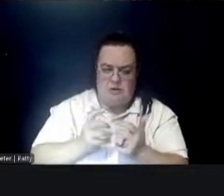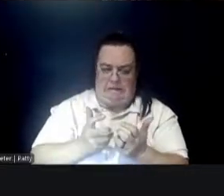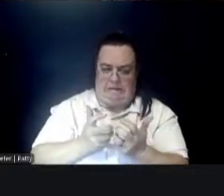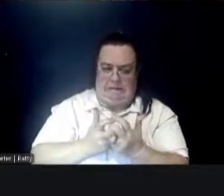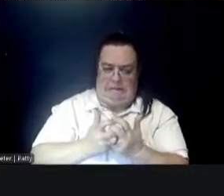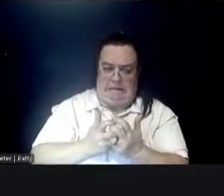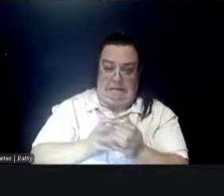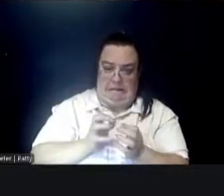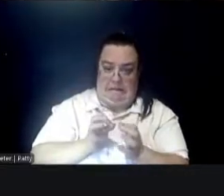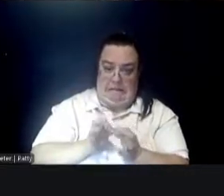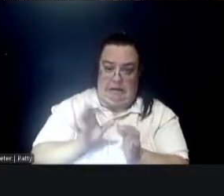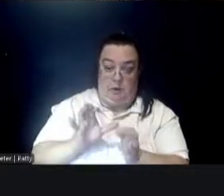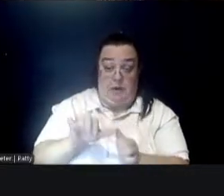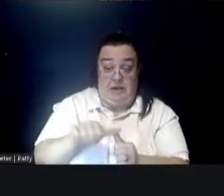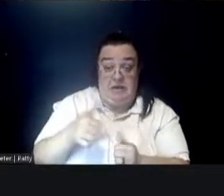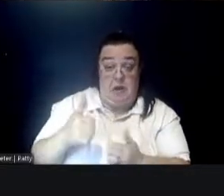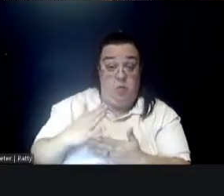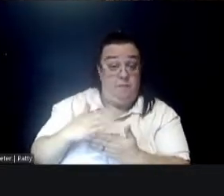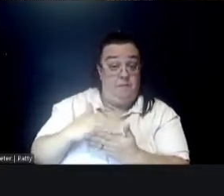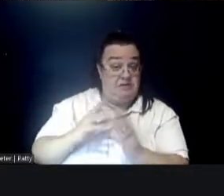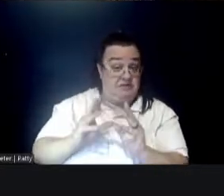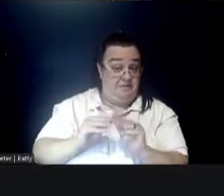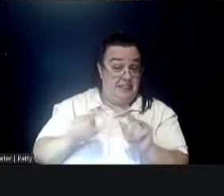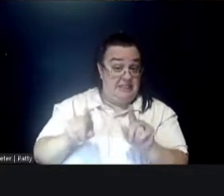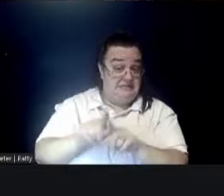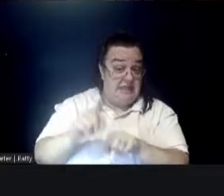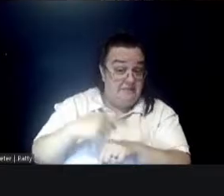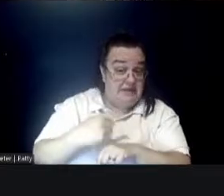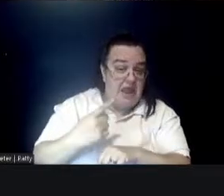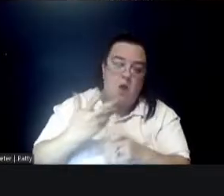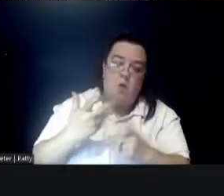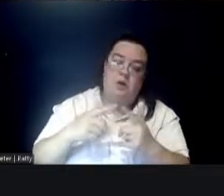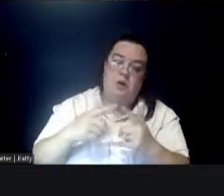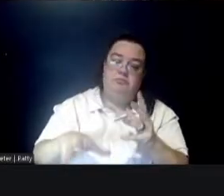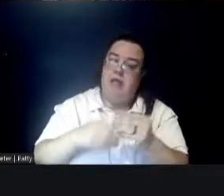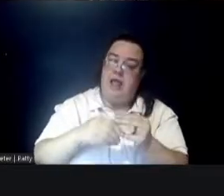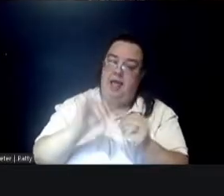meeting. So just wanted to throw that out there, Mayor.